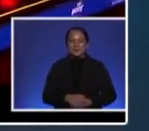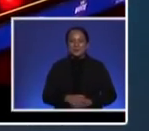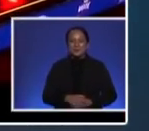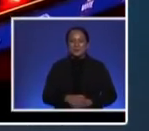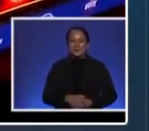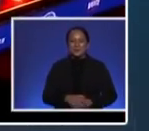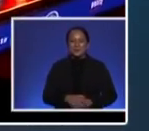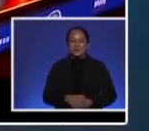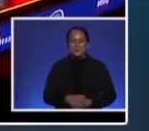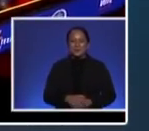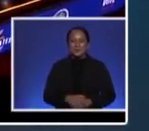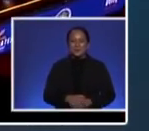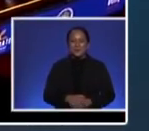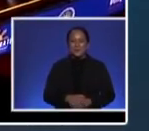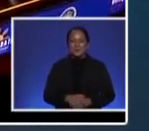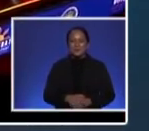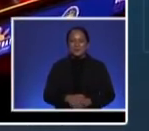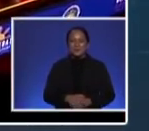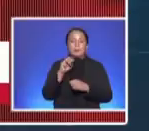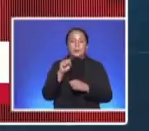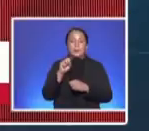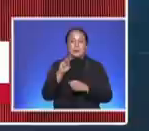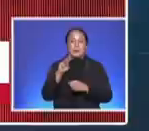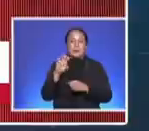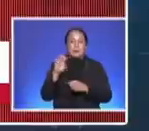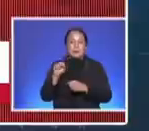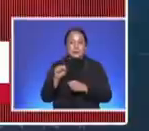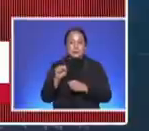or Isko Sara, no?